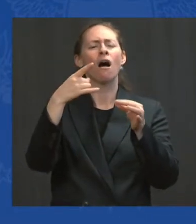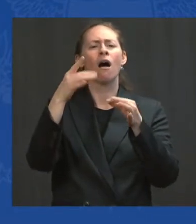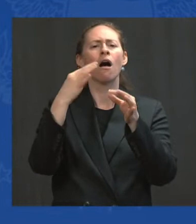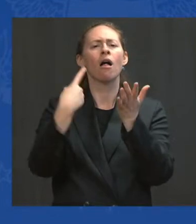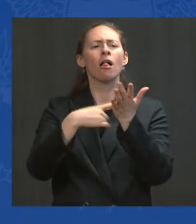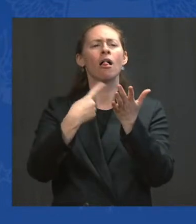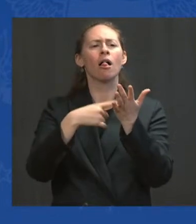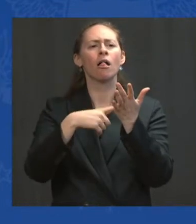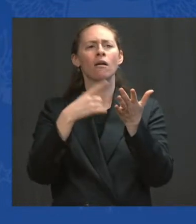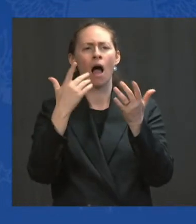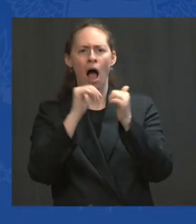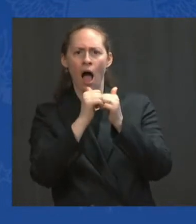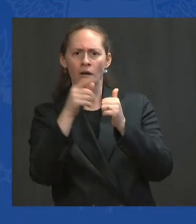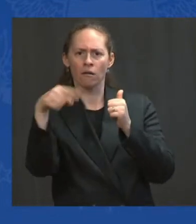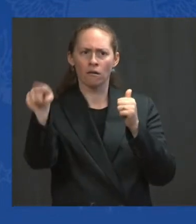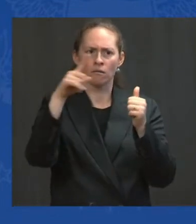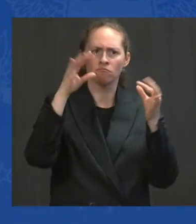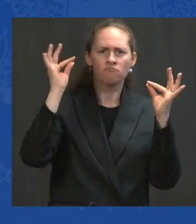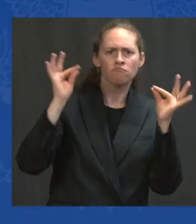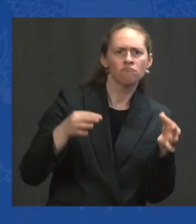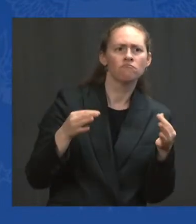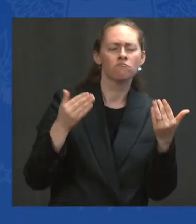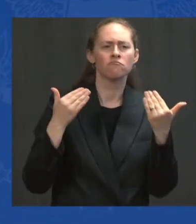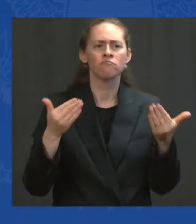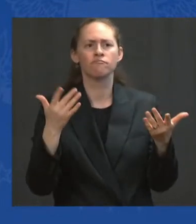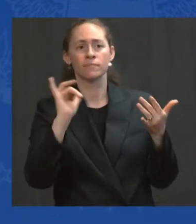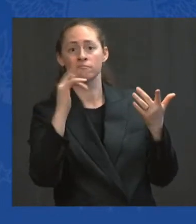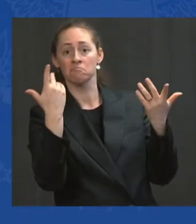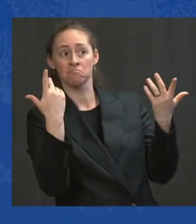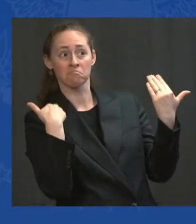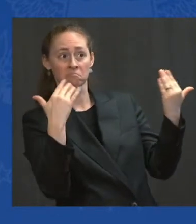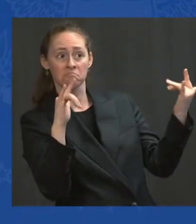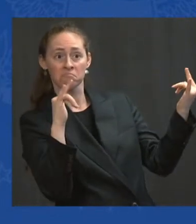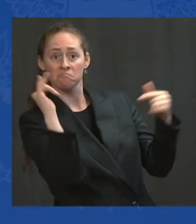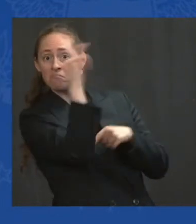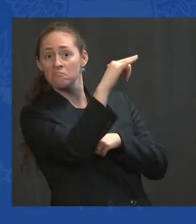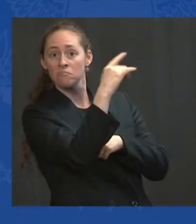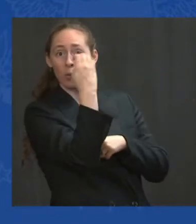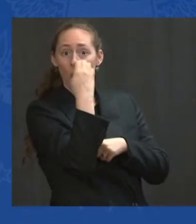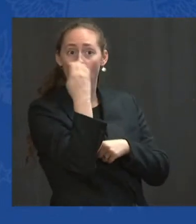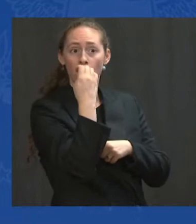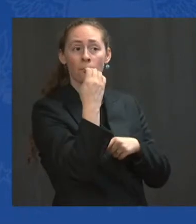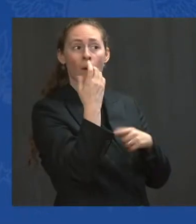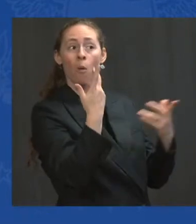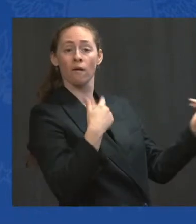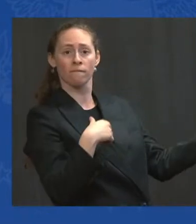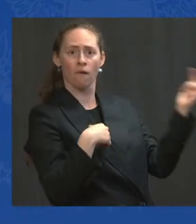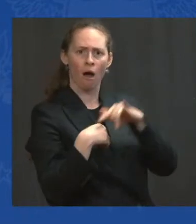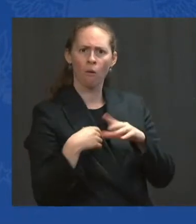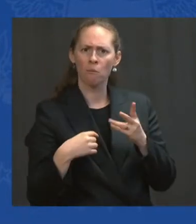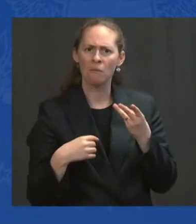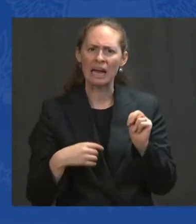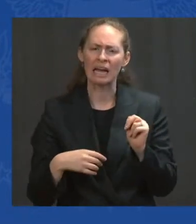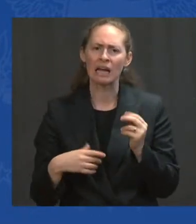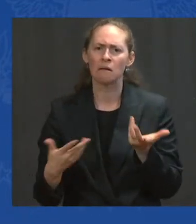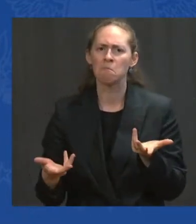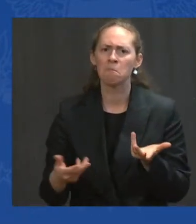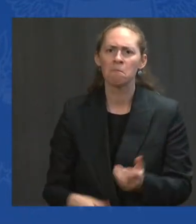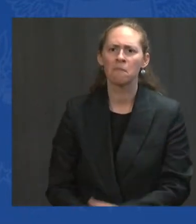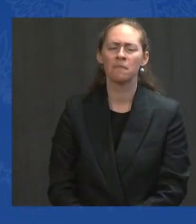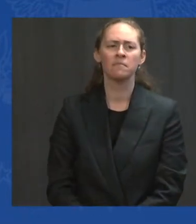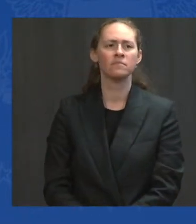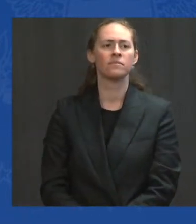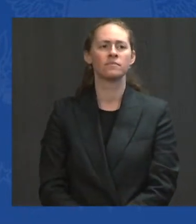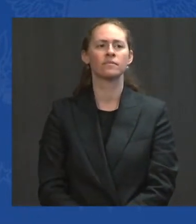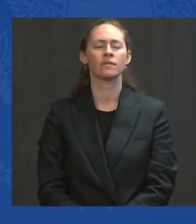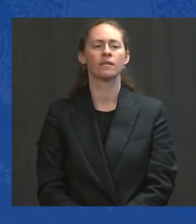the European Union or other countries where vaccination levels are rising? Thank you. Dr. Walensky. Thank you,